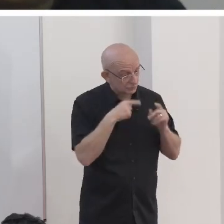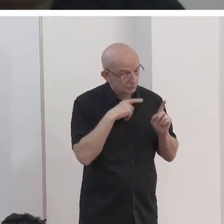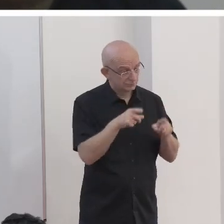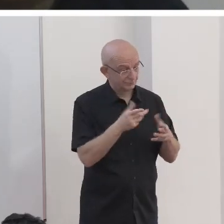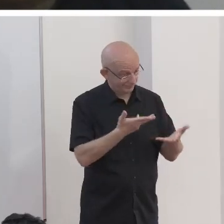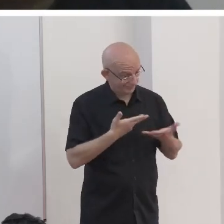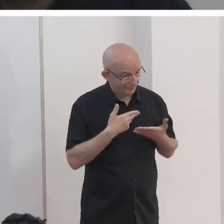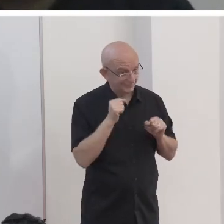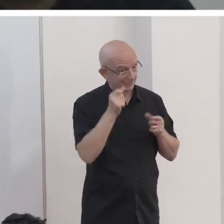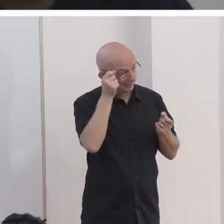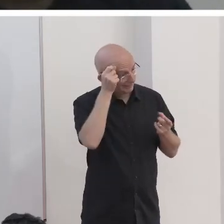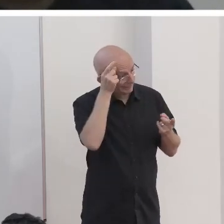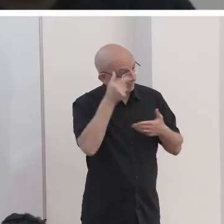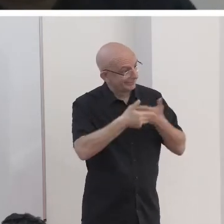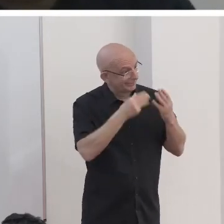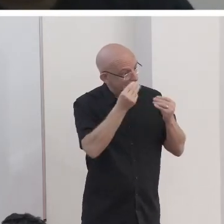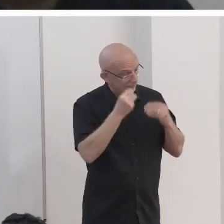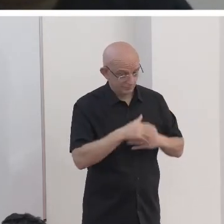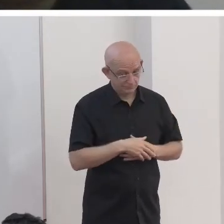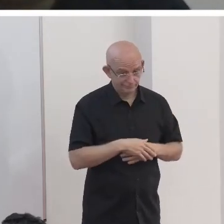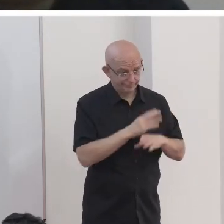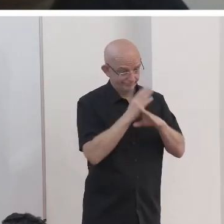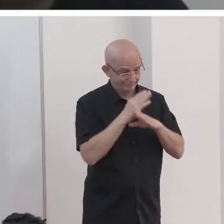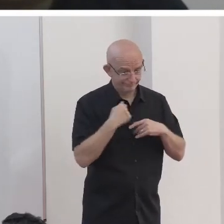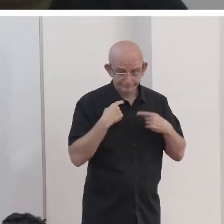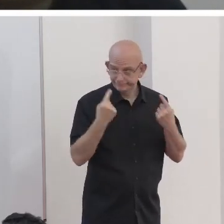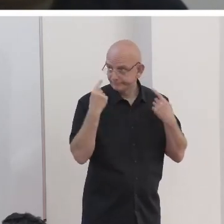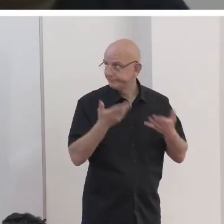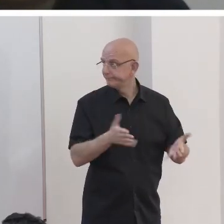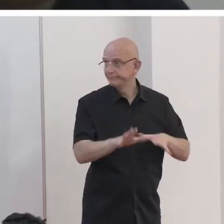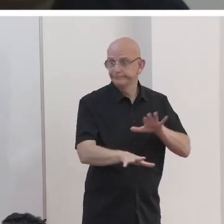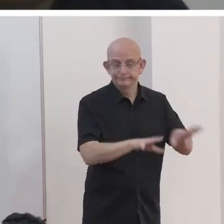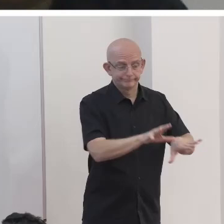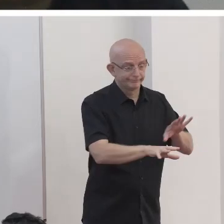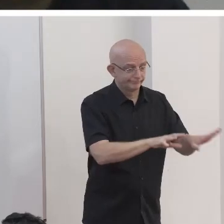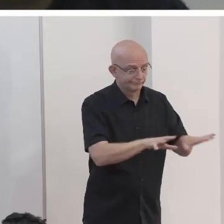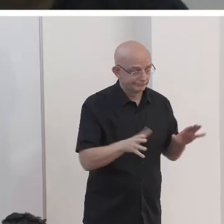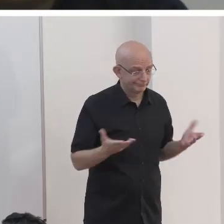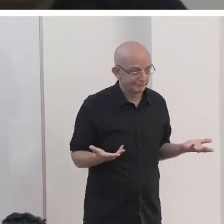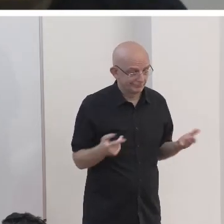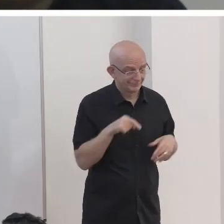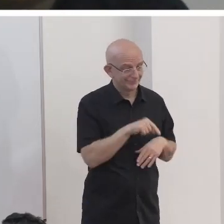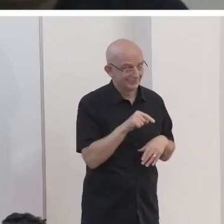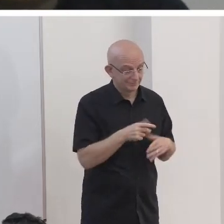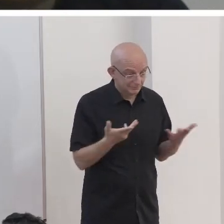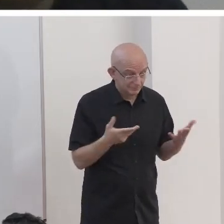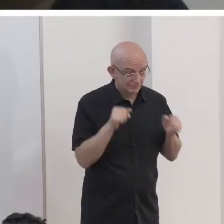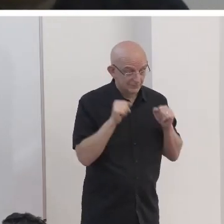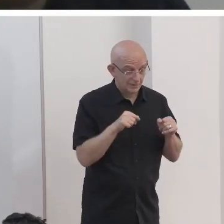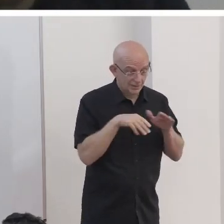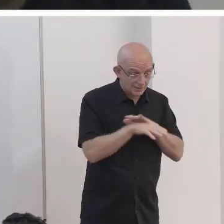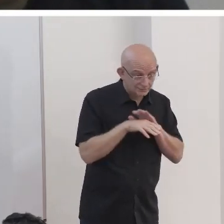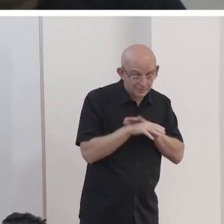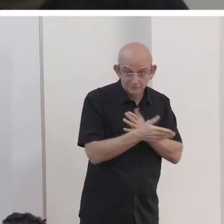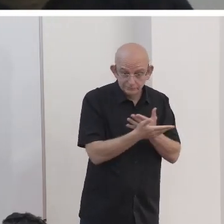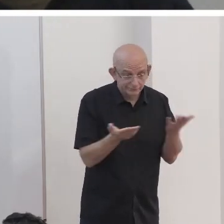are including, they have made inclusive education, they have brought that law, but still what